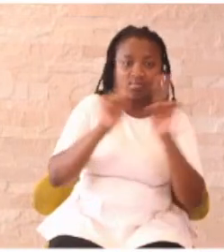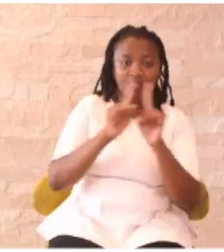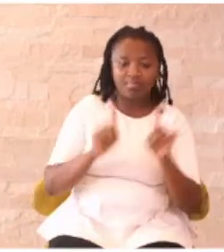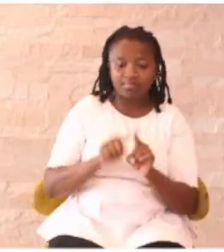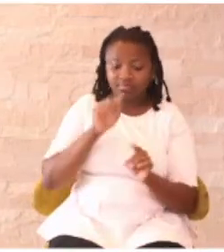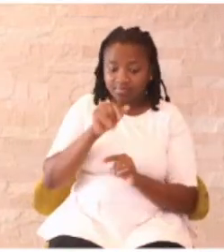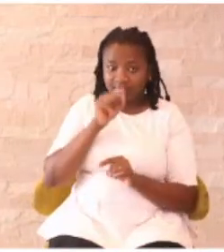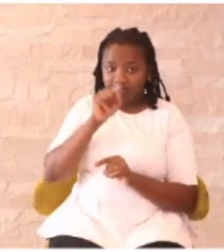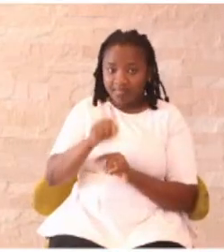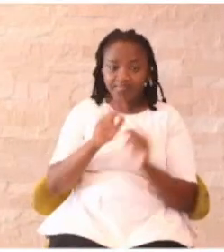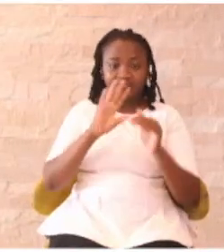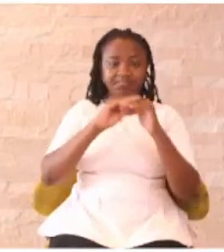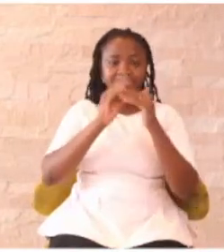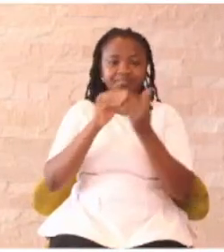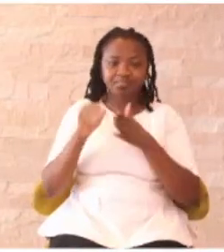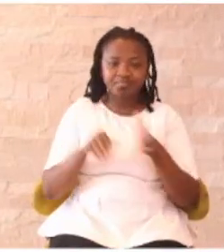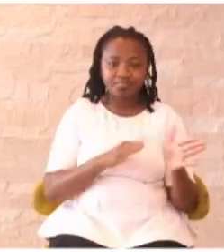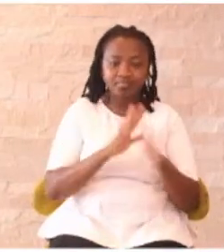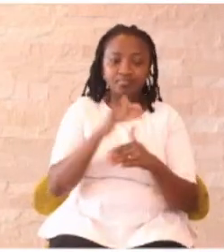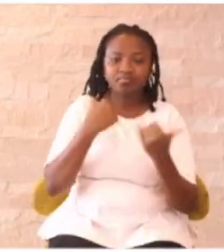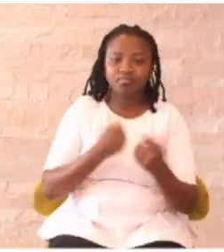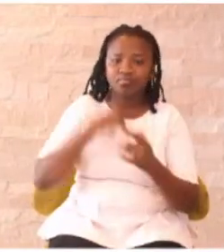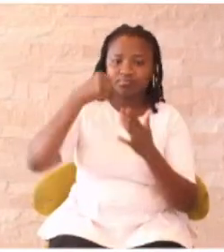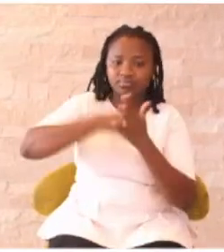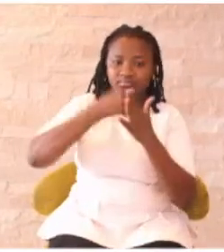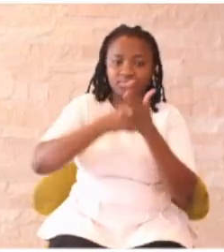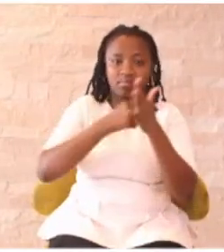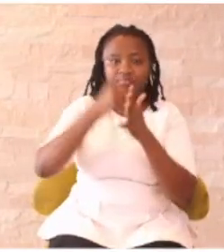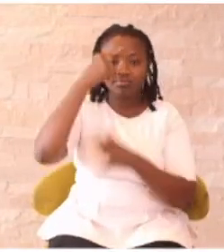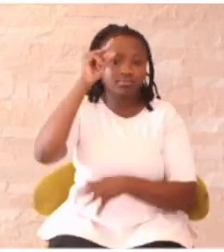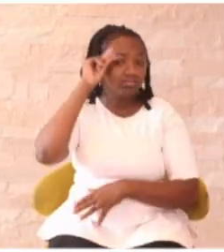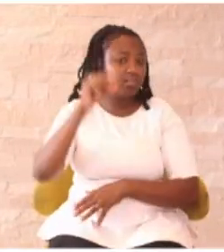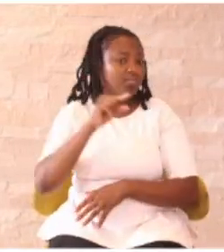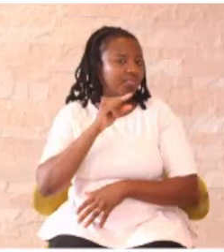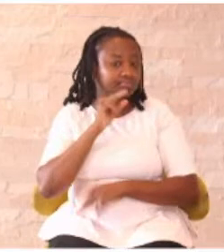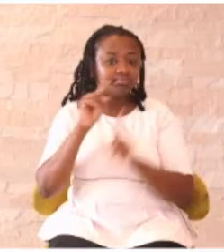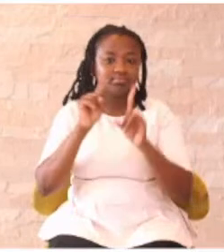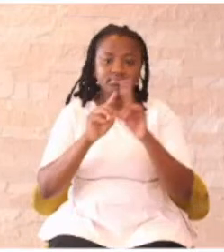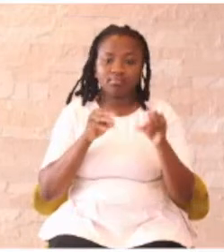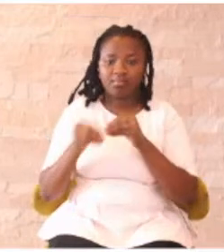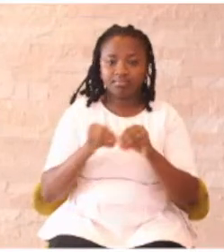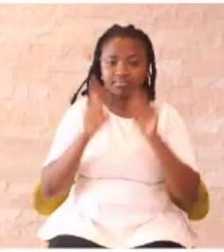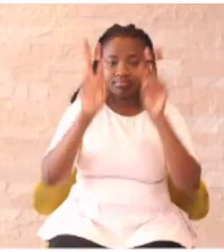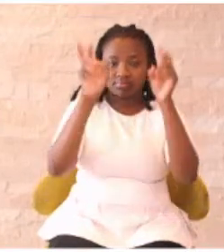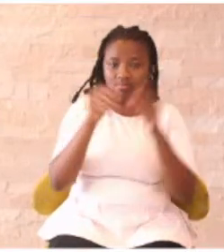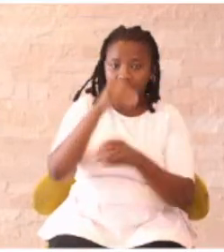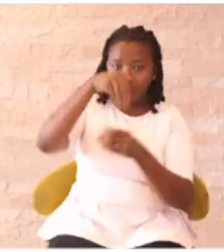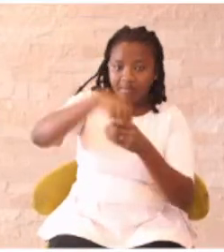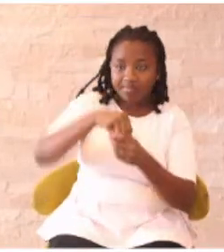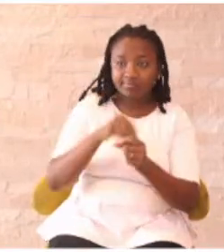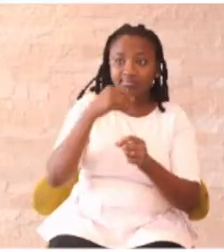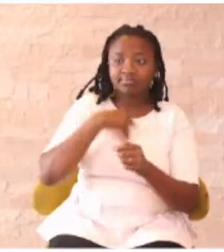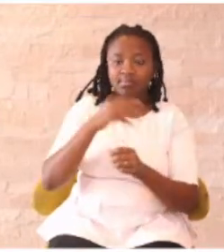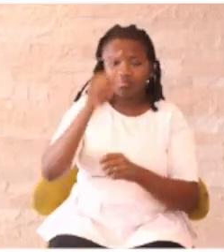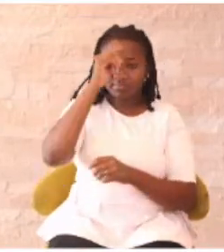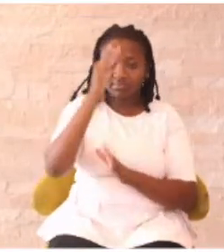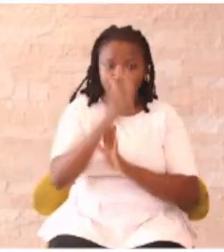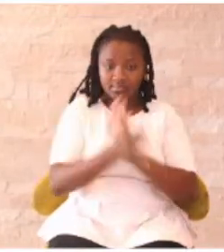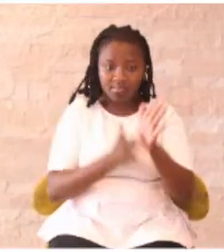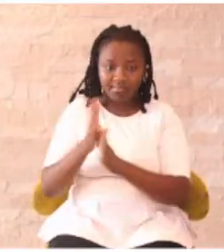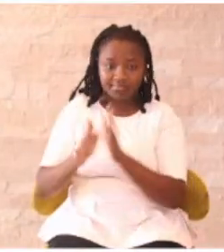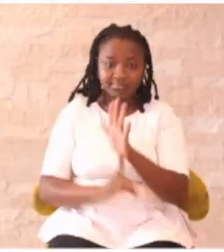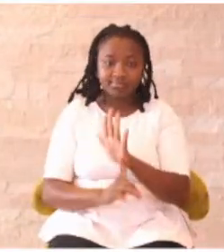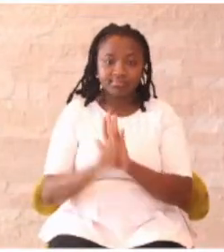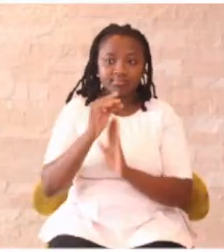opportunity to raise gender and disability issues in government plan development process